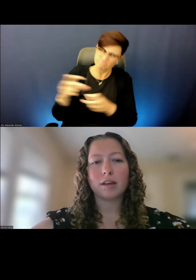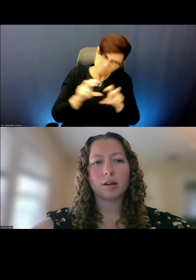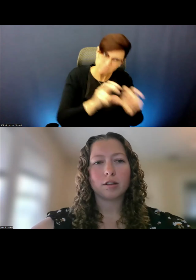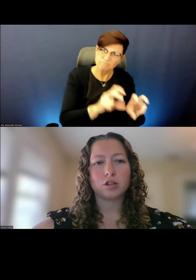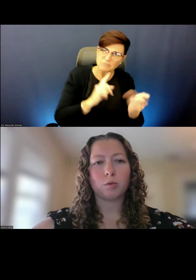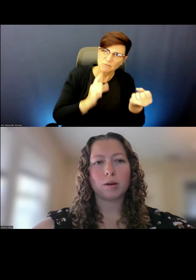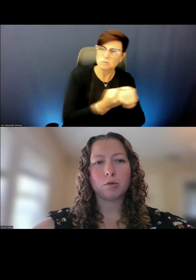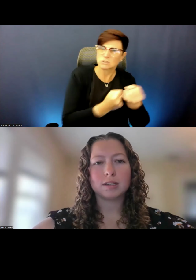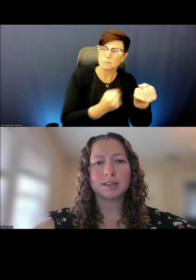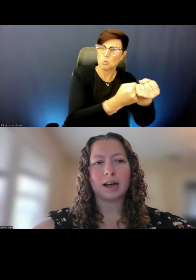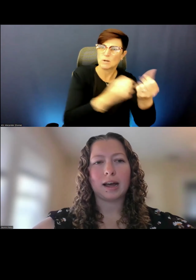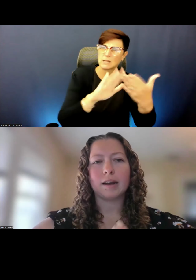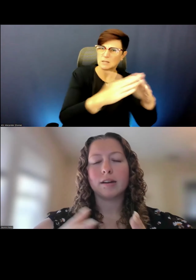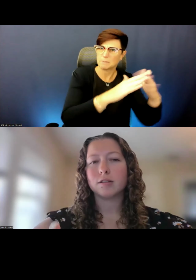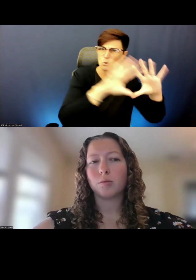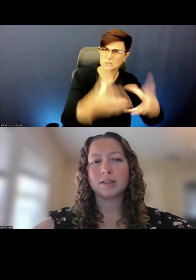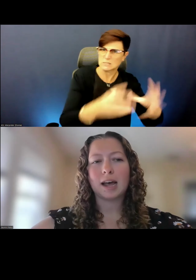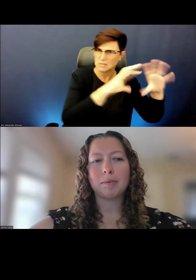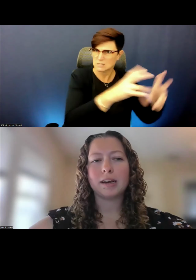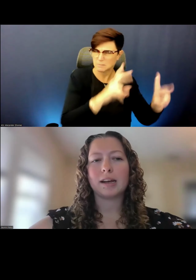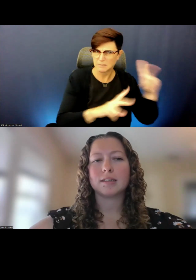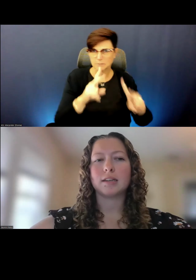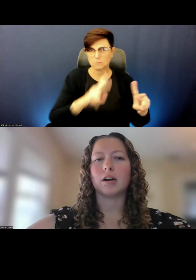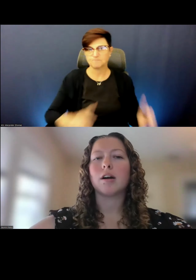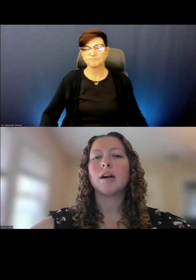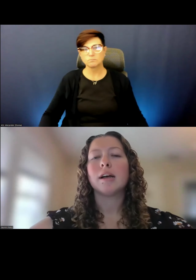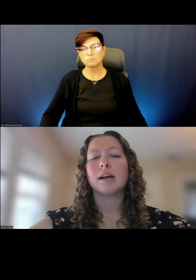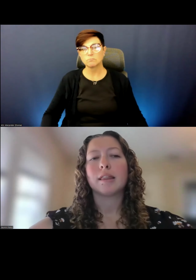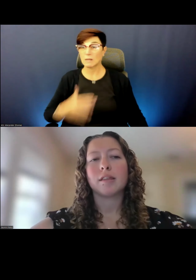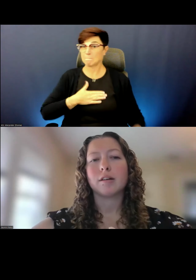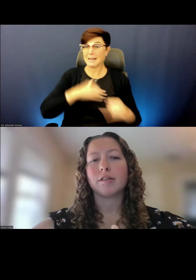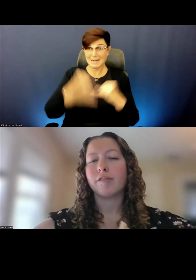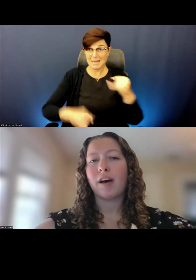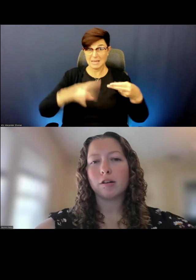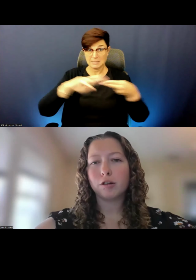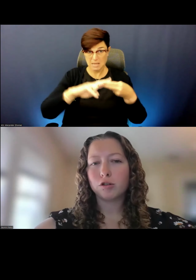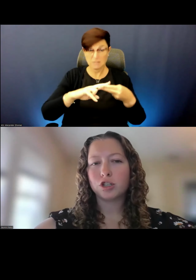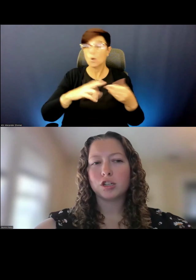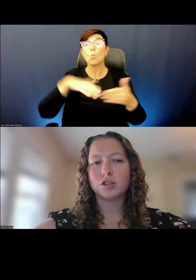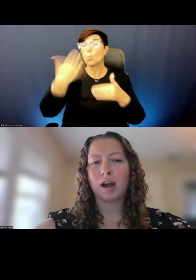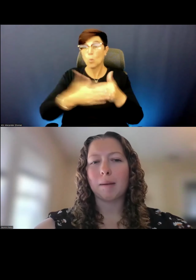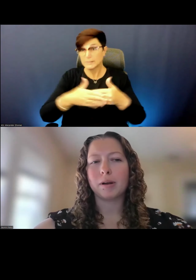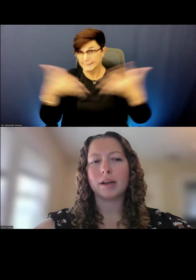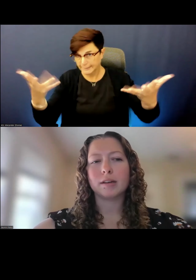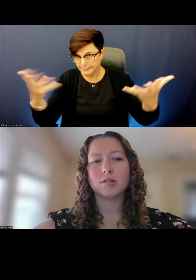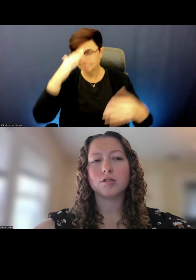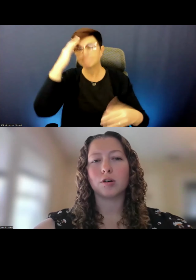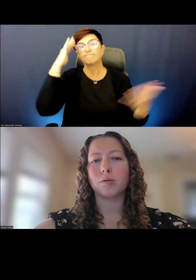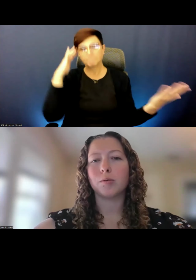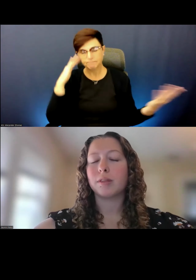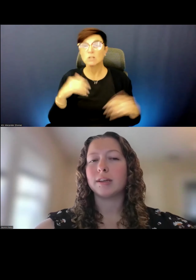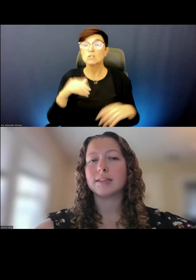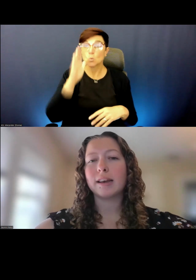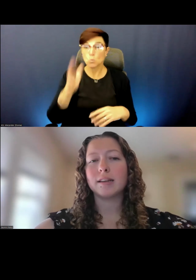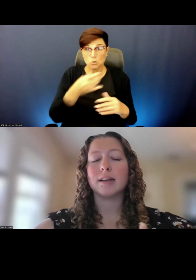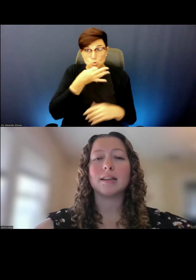So I think just one more slide. So what's happening next here? The final negotiations are happening.